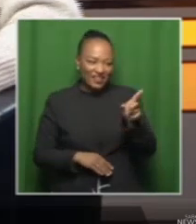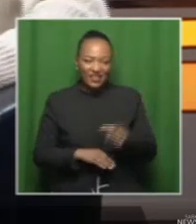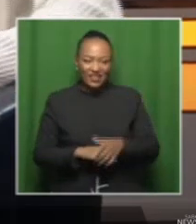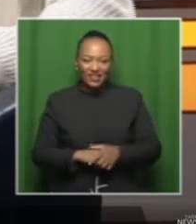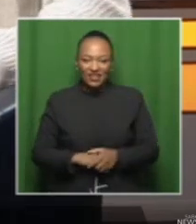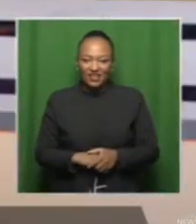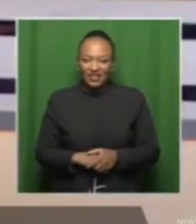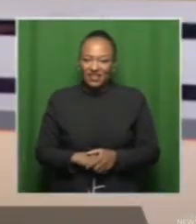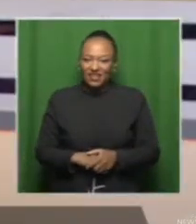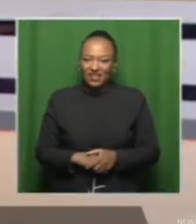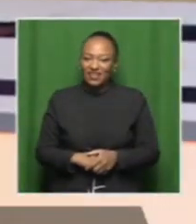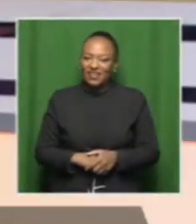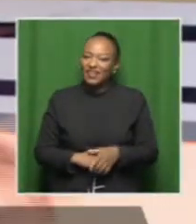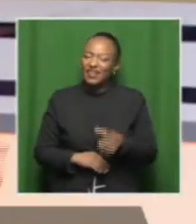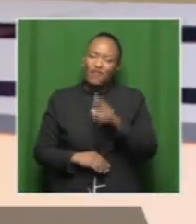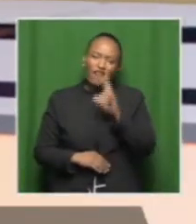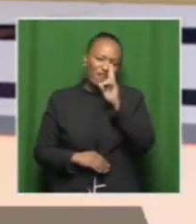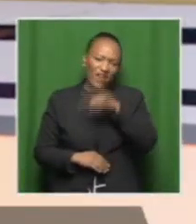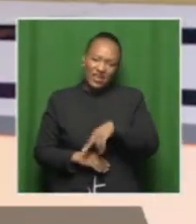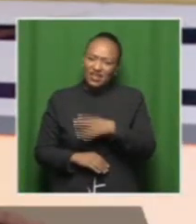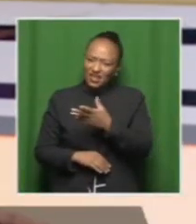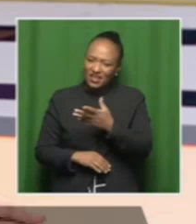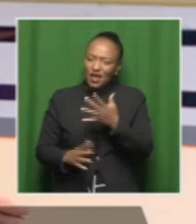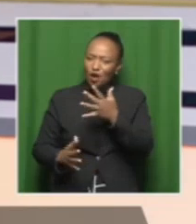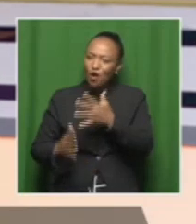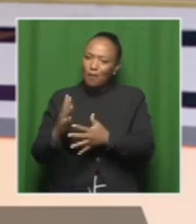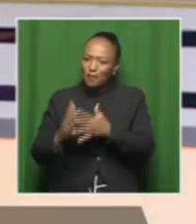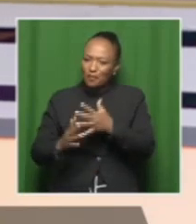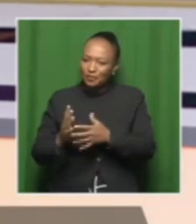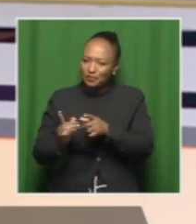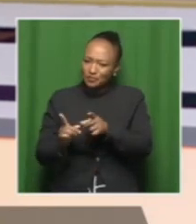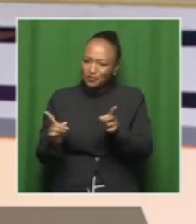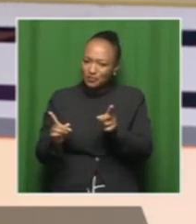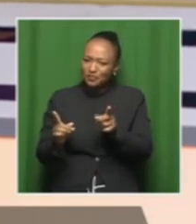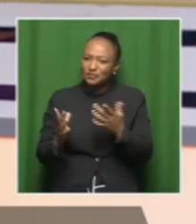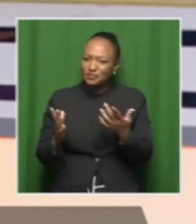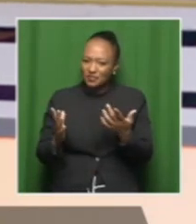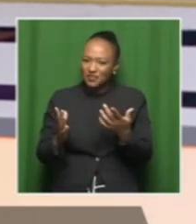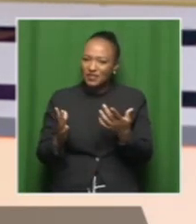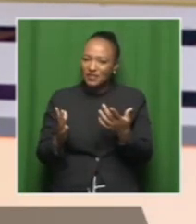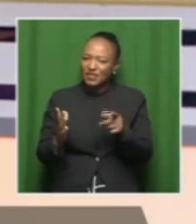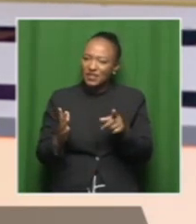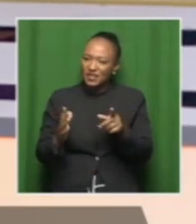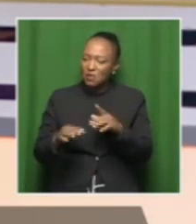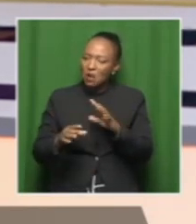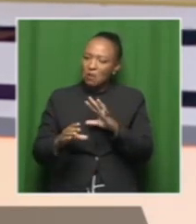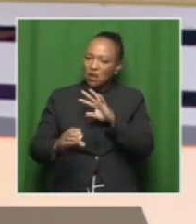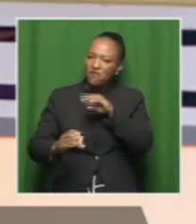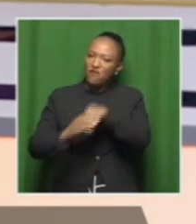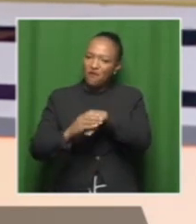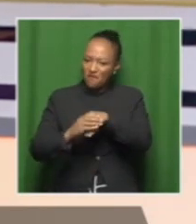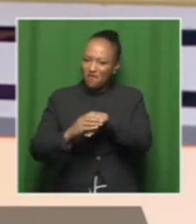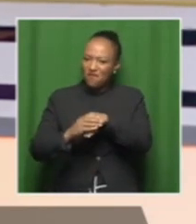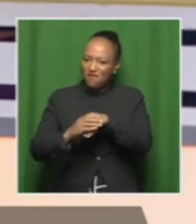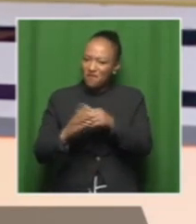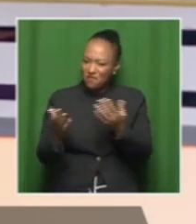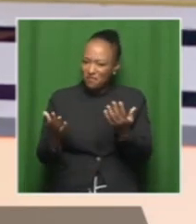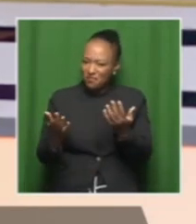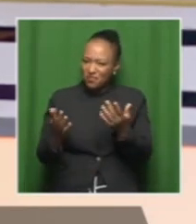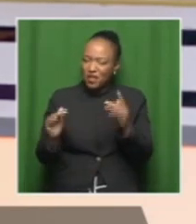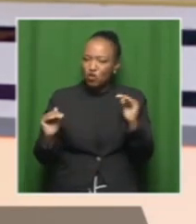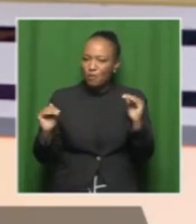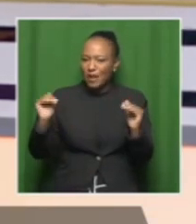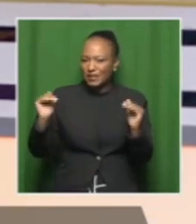You're a funny guy. And speaking of funny, comedy and humor, I see it's also, a very critical element of open chats. So how do you